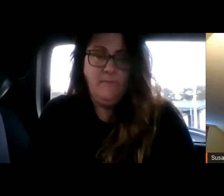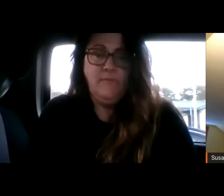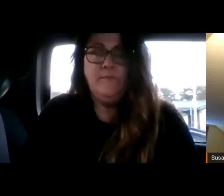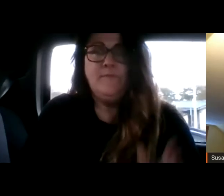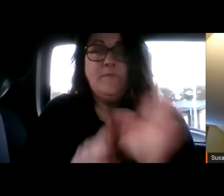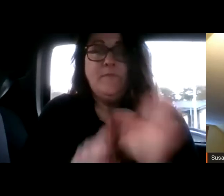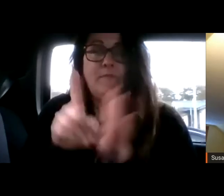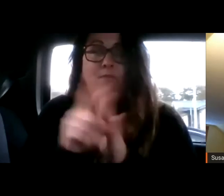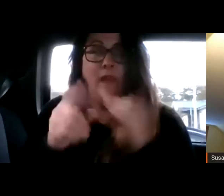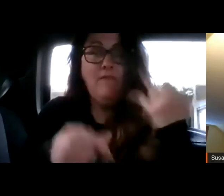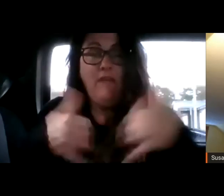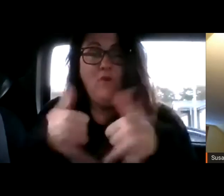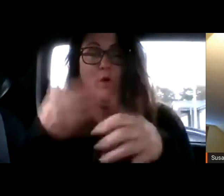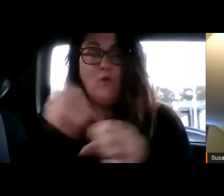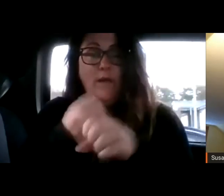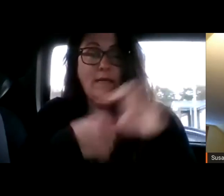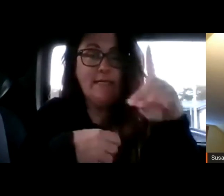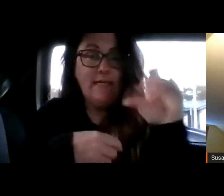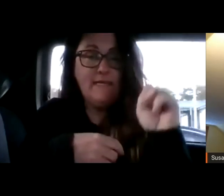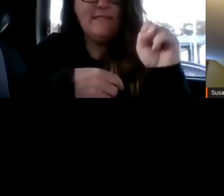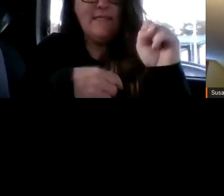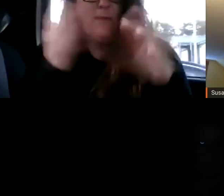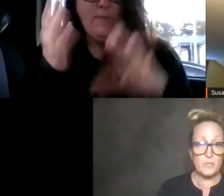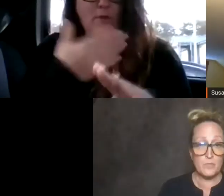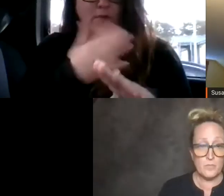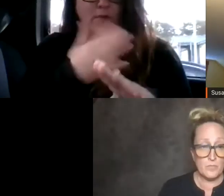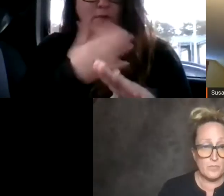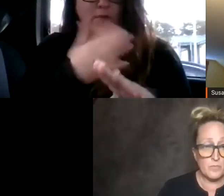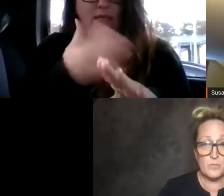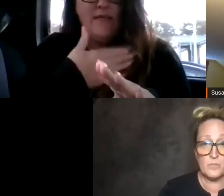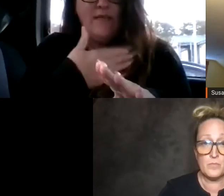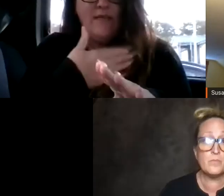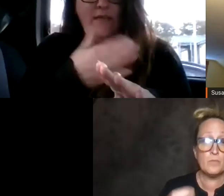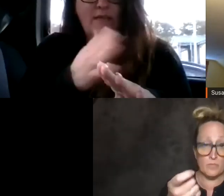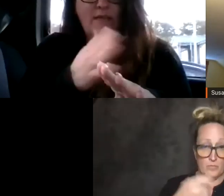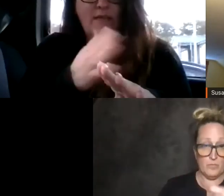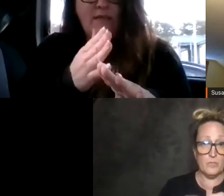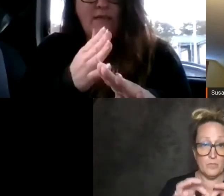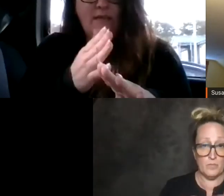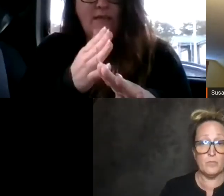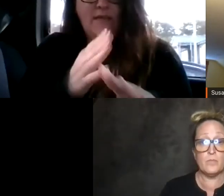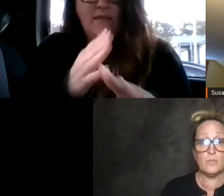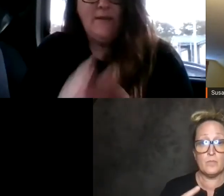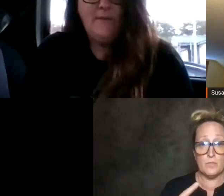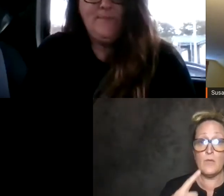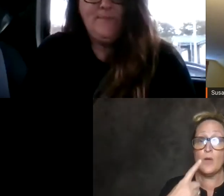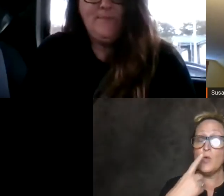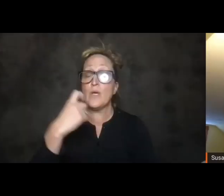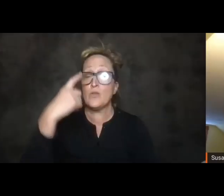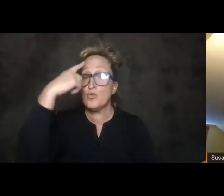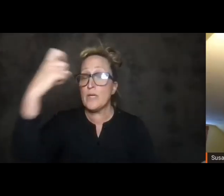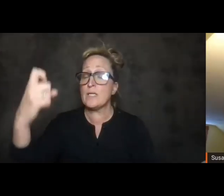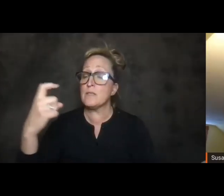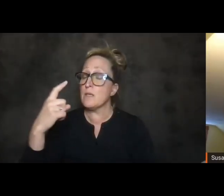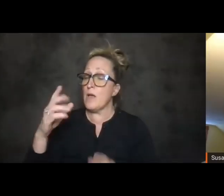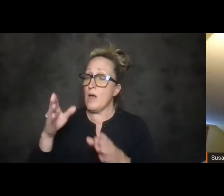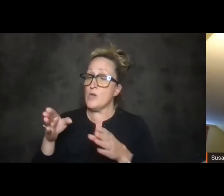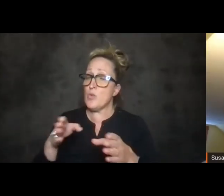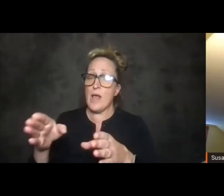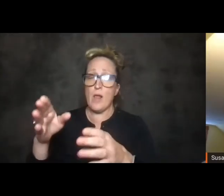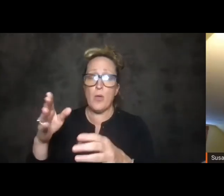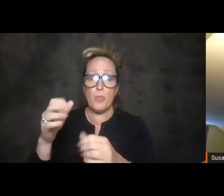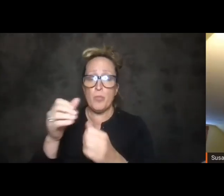5 award-winning CDs of music, including the award-winning album, Red Dreams, A Trail Beyond Tears, and Winding Through